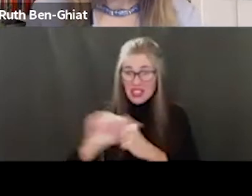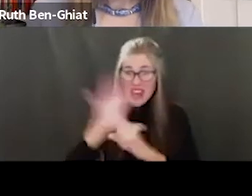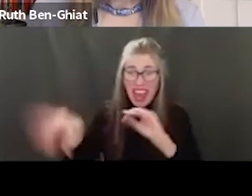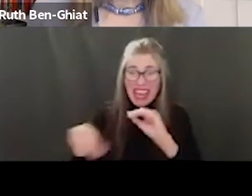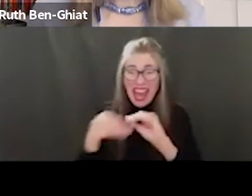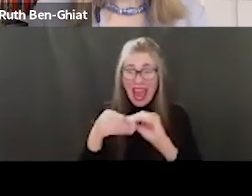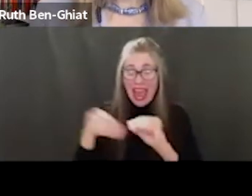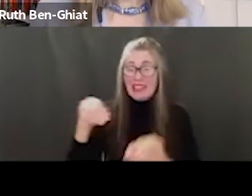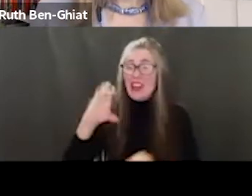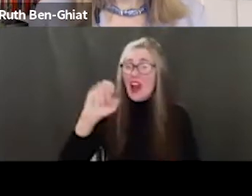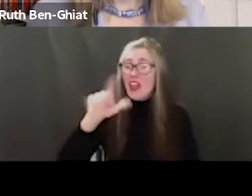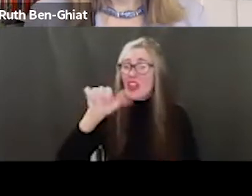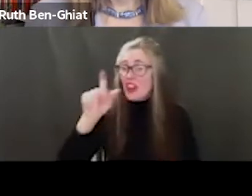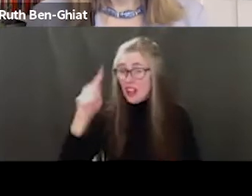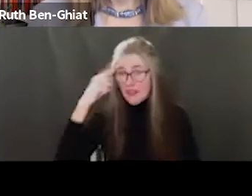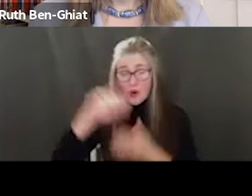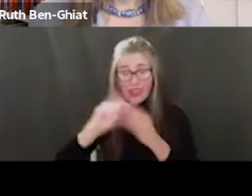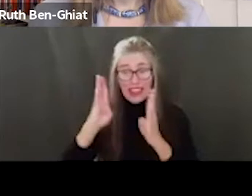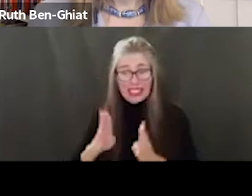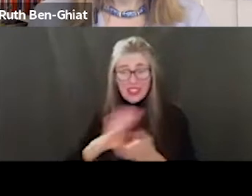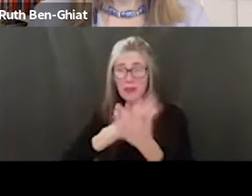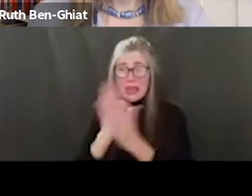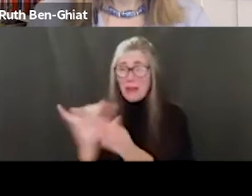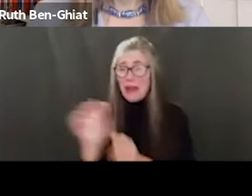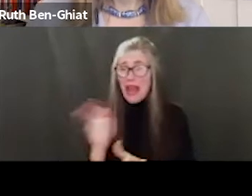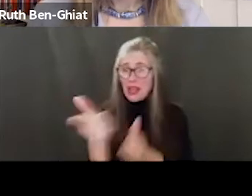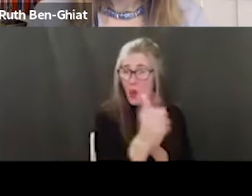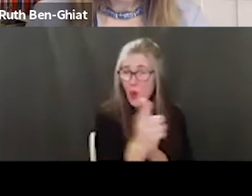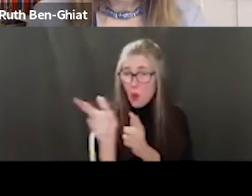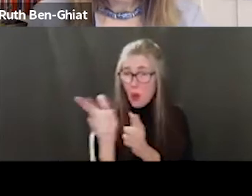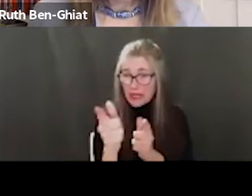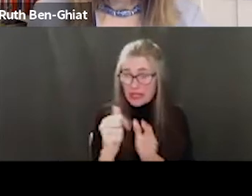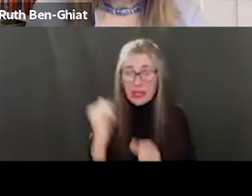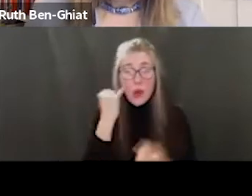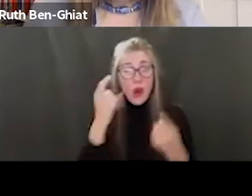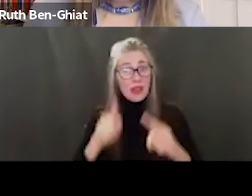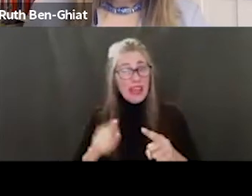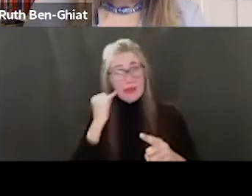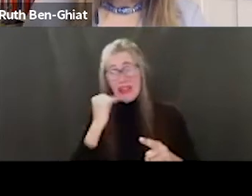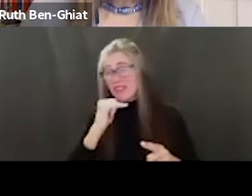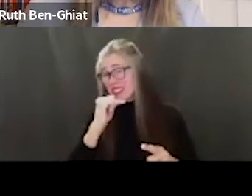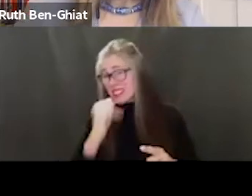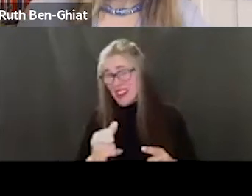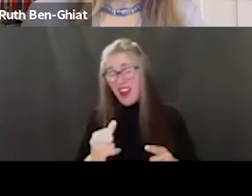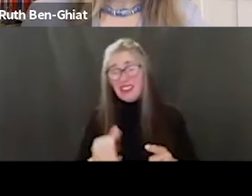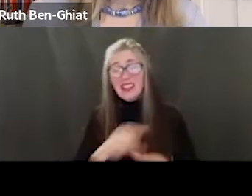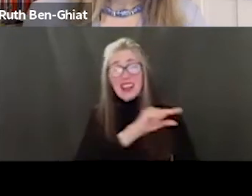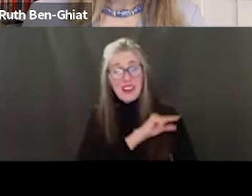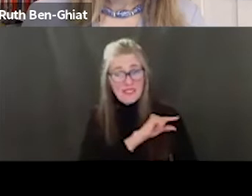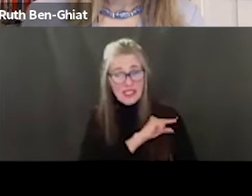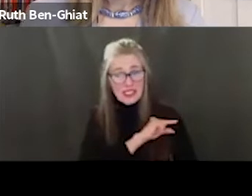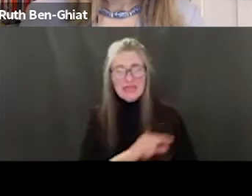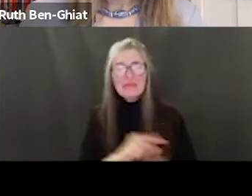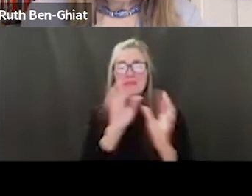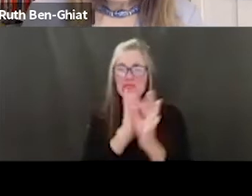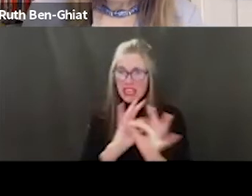leader. So going forward, what could happen if he's not convicted? Trump will be free to act as a